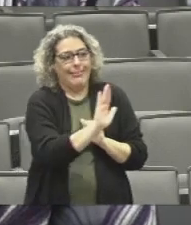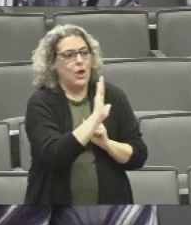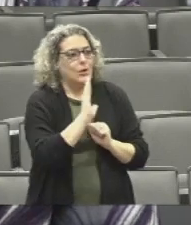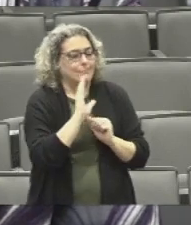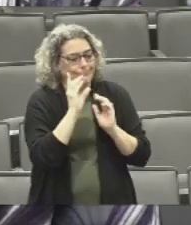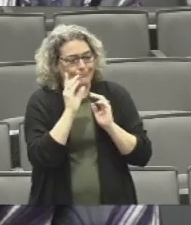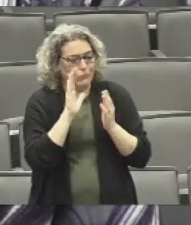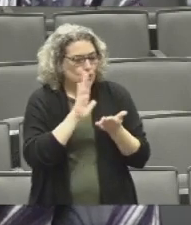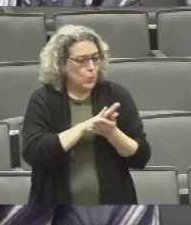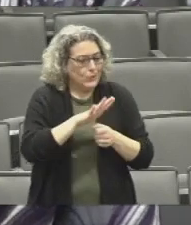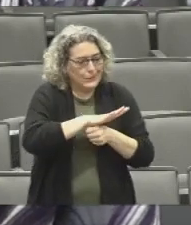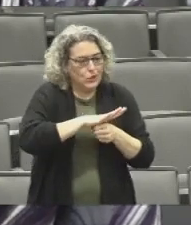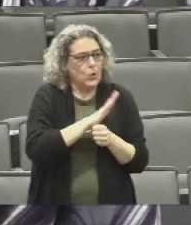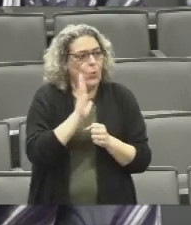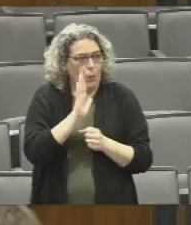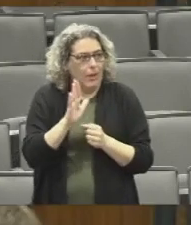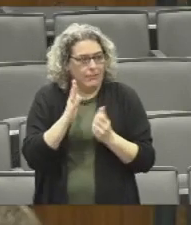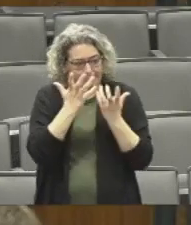We don't have dates yet.